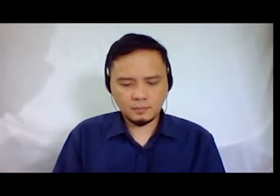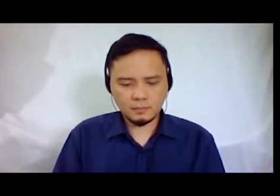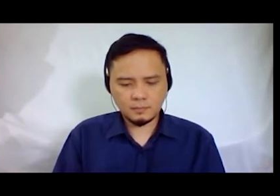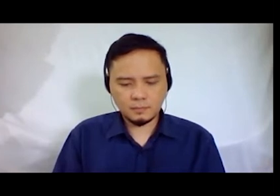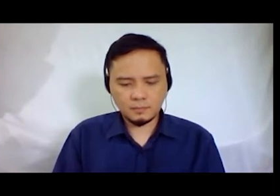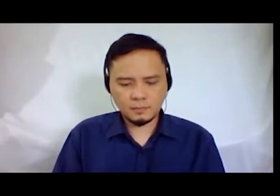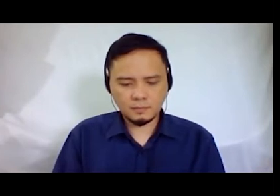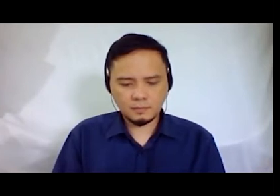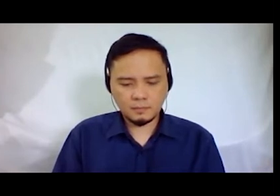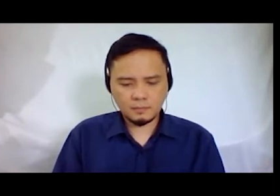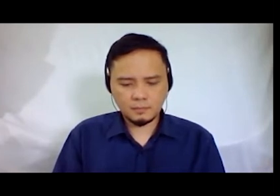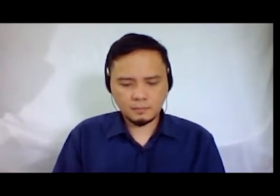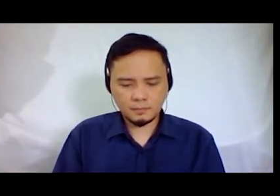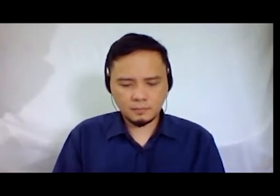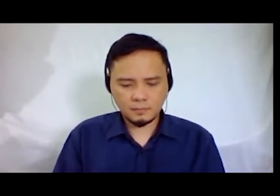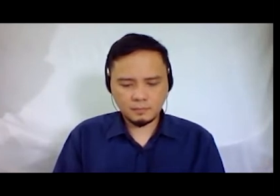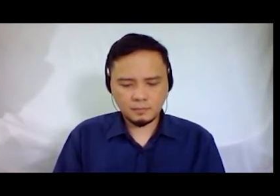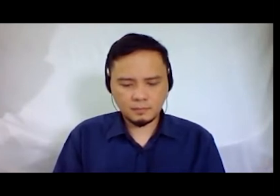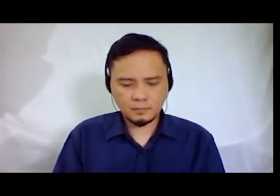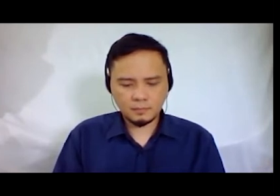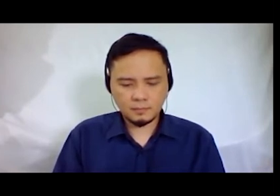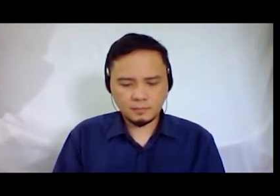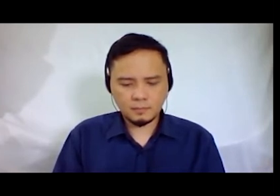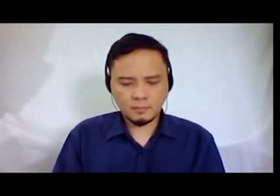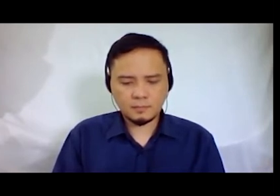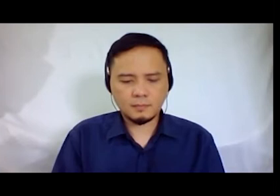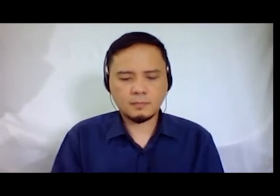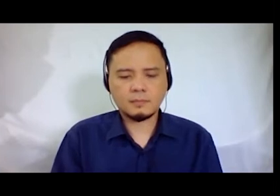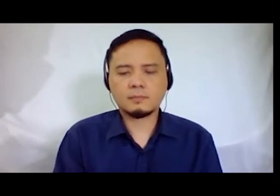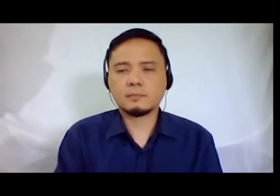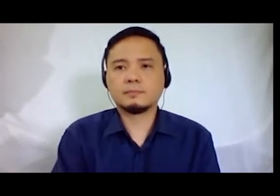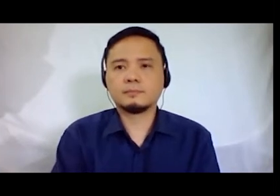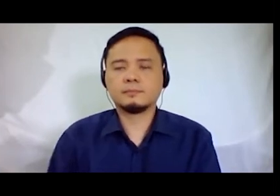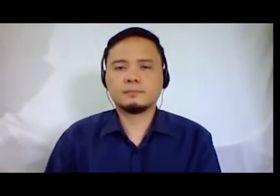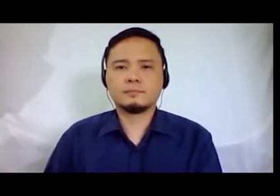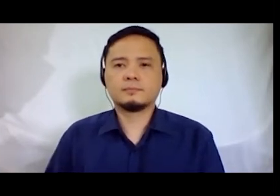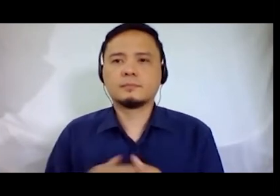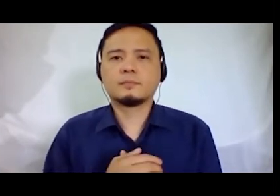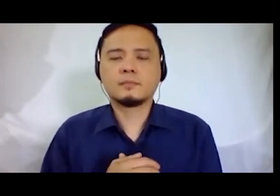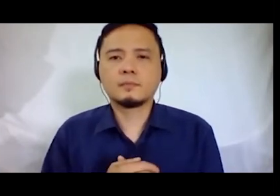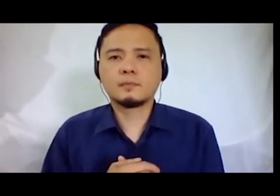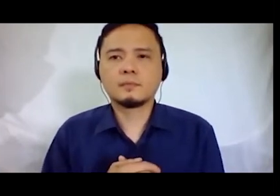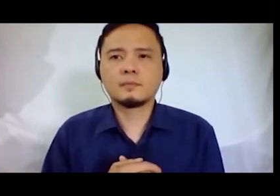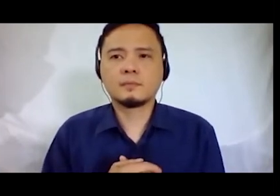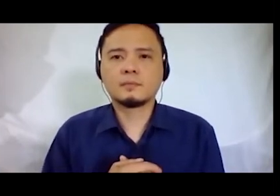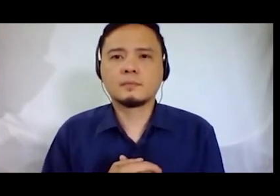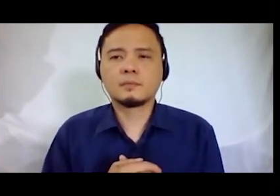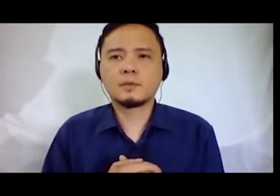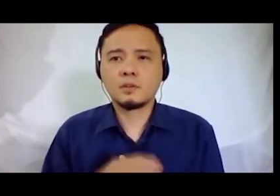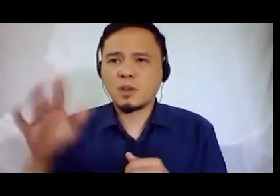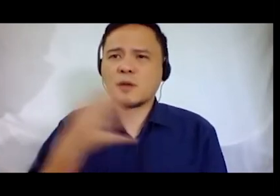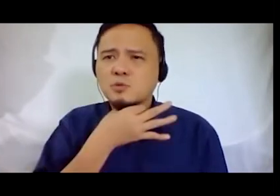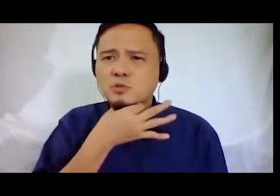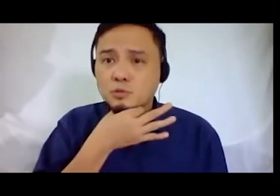And also, are you going to put the manual part of the sign for have or only the non-manual